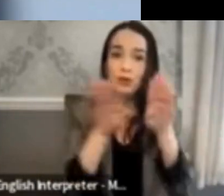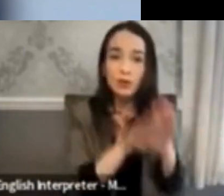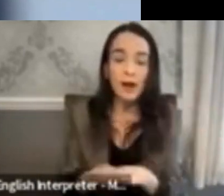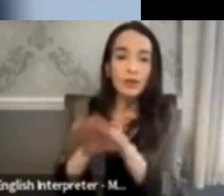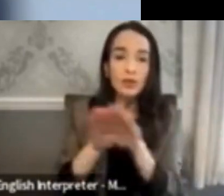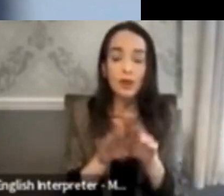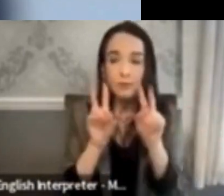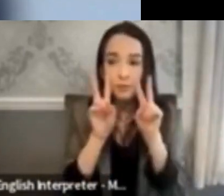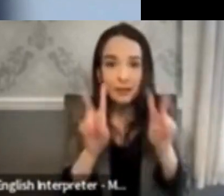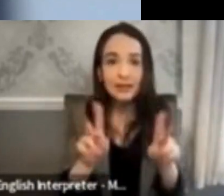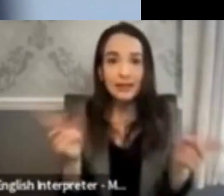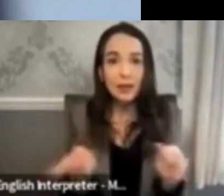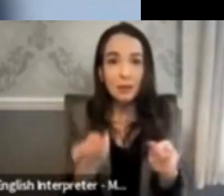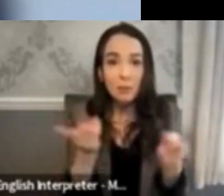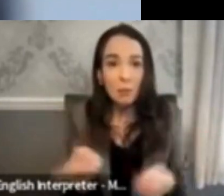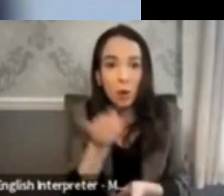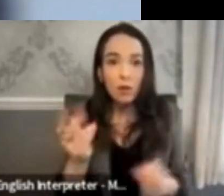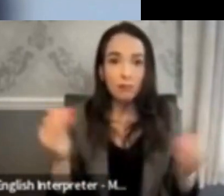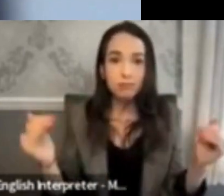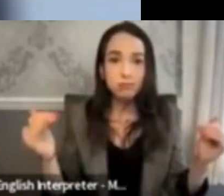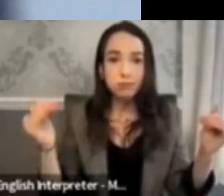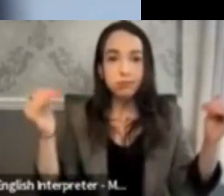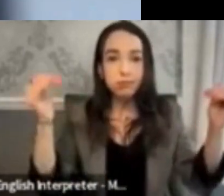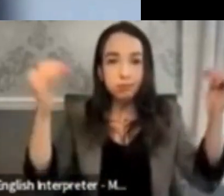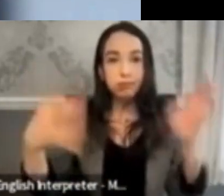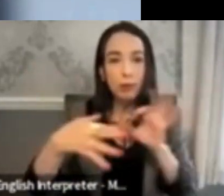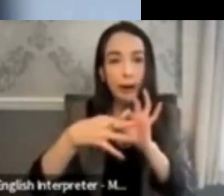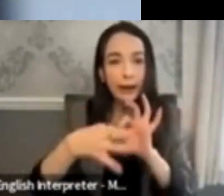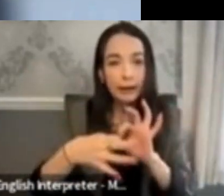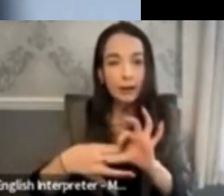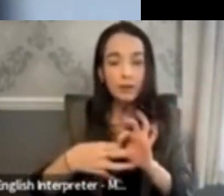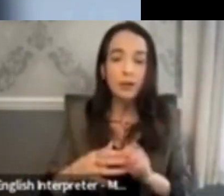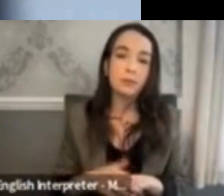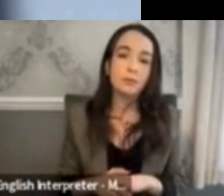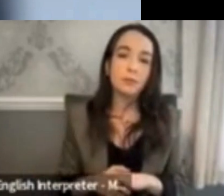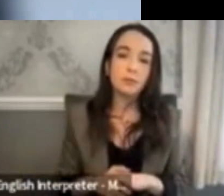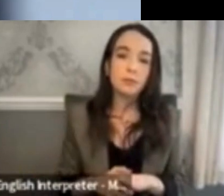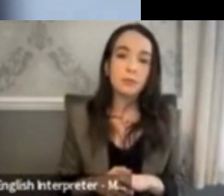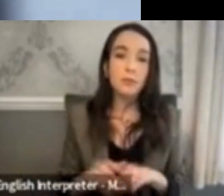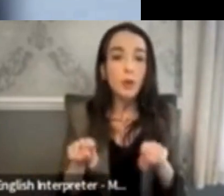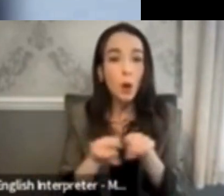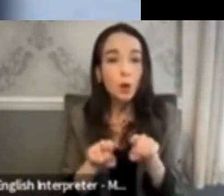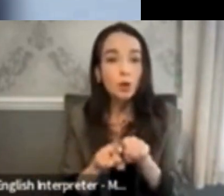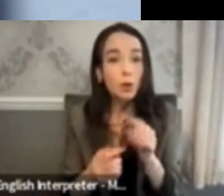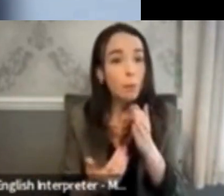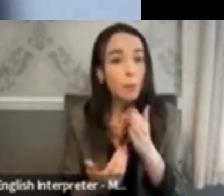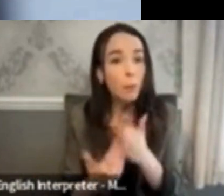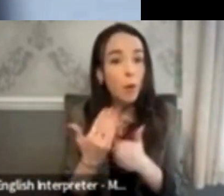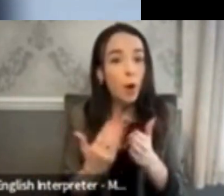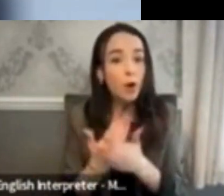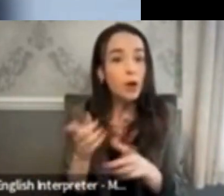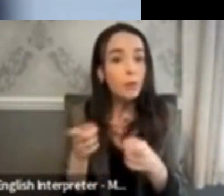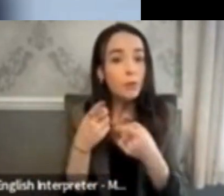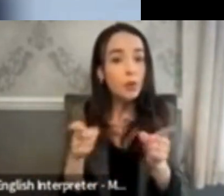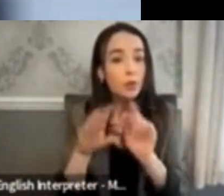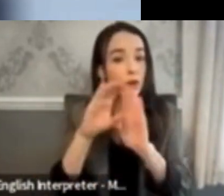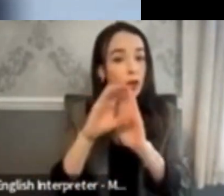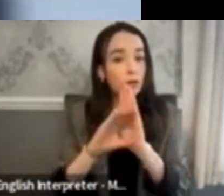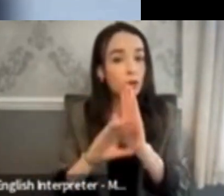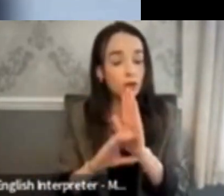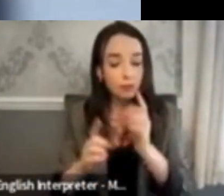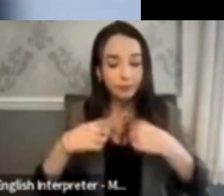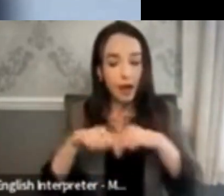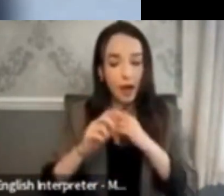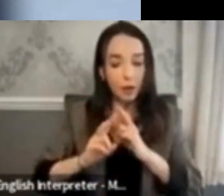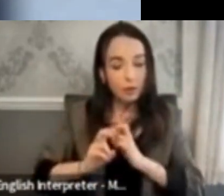engagement on, for example, the model music curriculum. Our research suggests that we have sort of